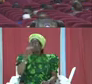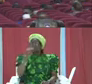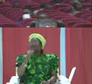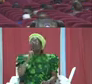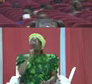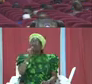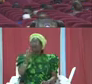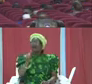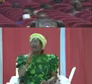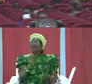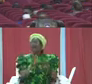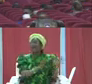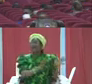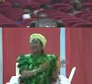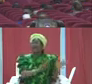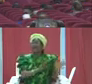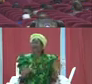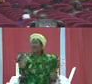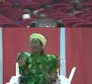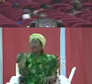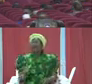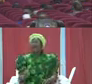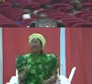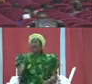not prepared by man,